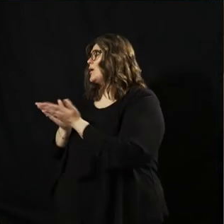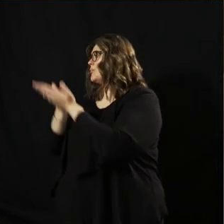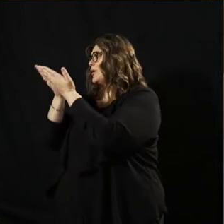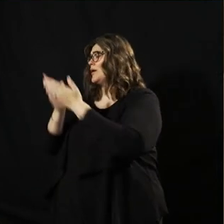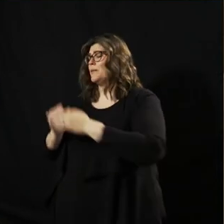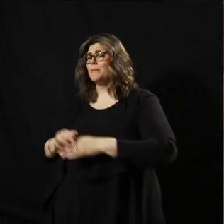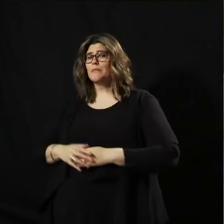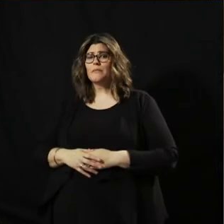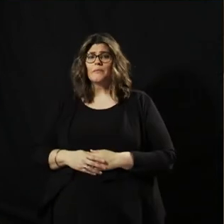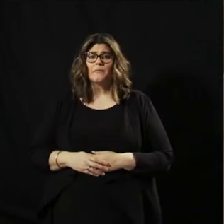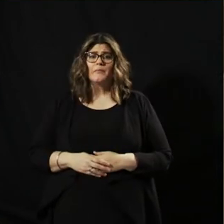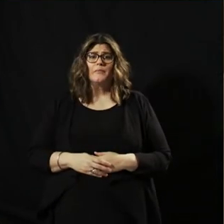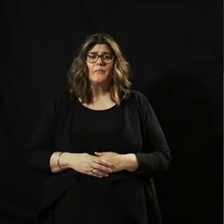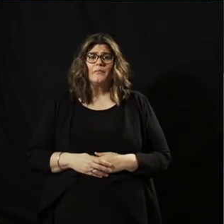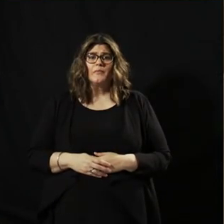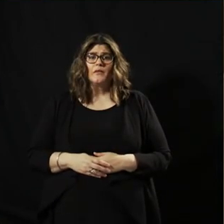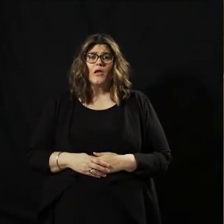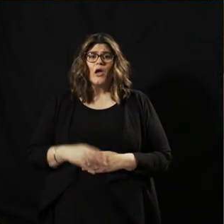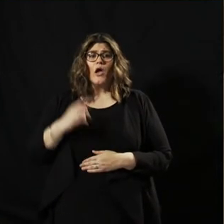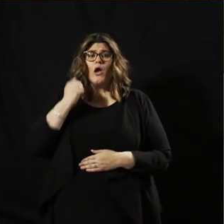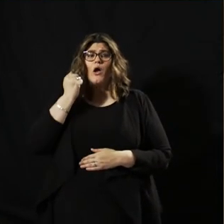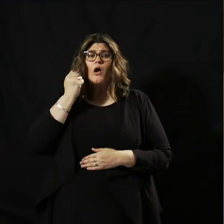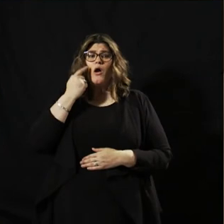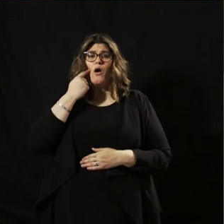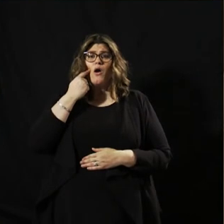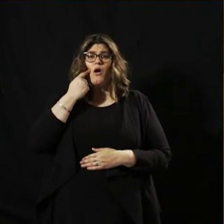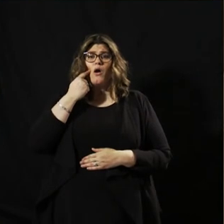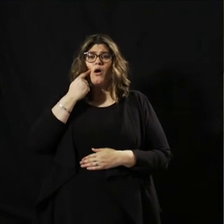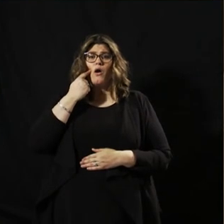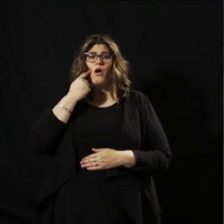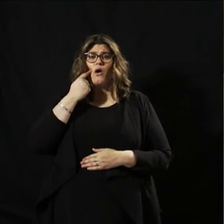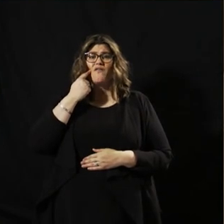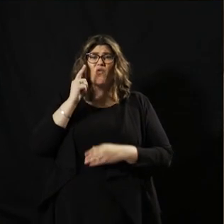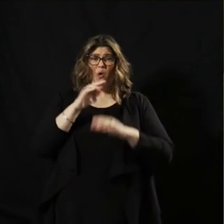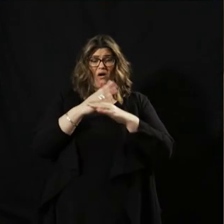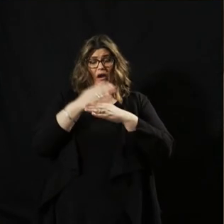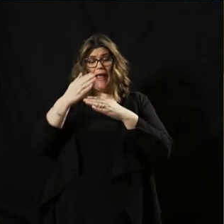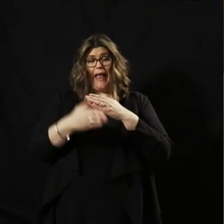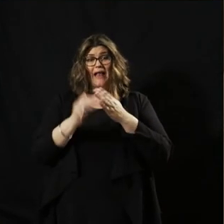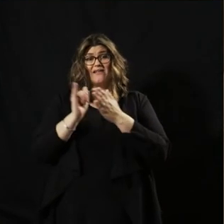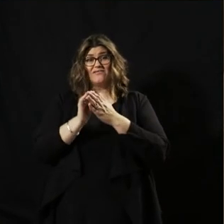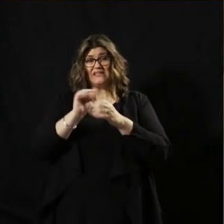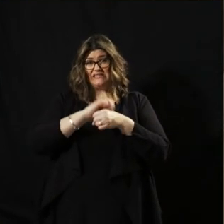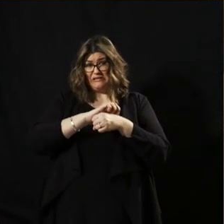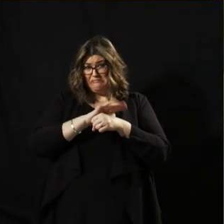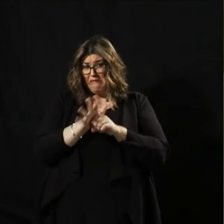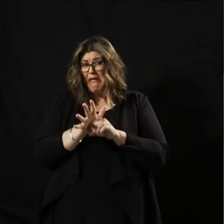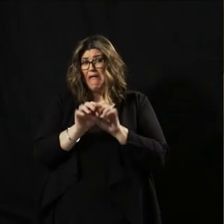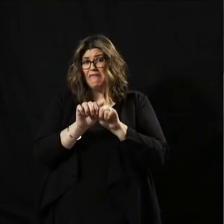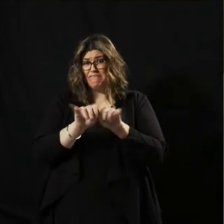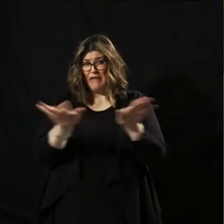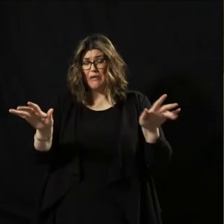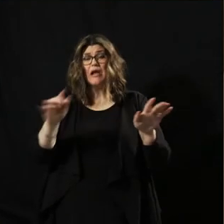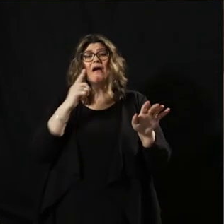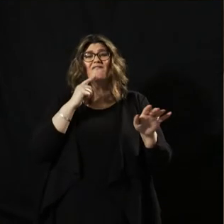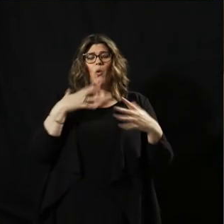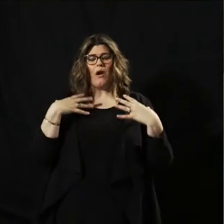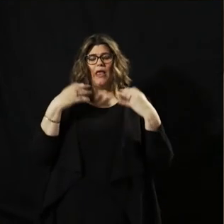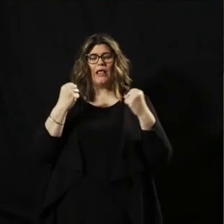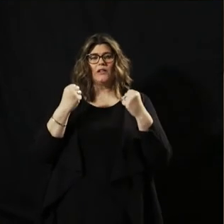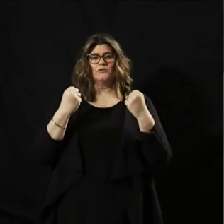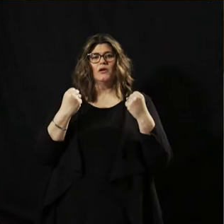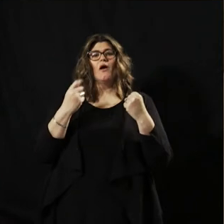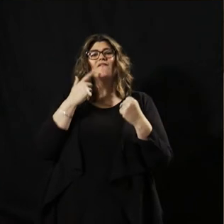prayer. For a fast end to the coronavirus and for healing and strength for all those affected by